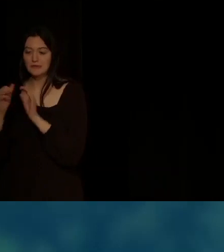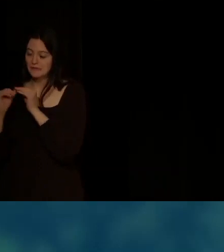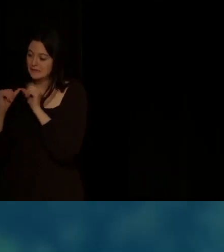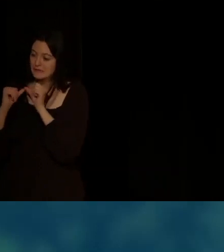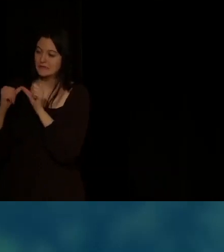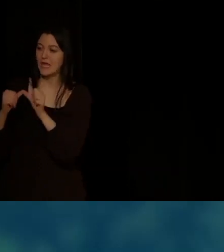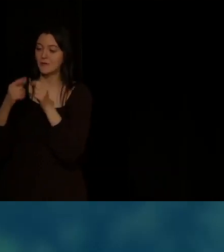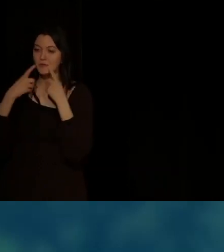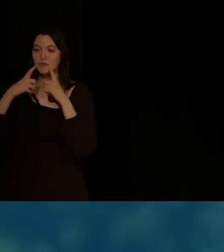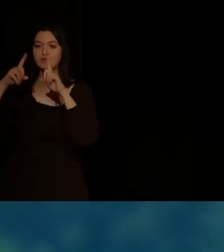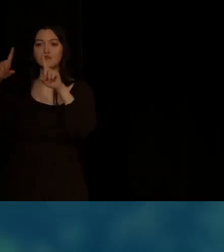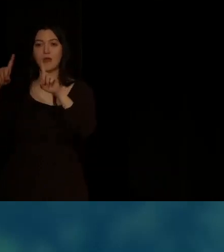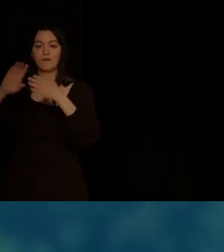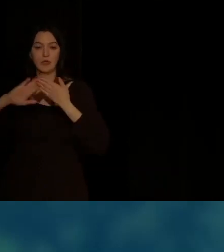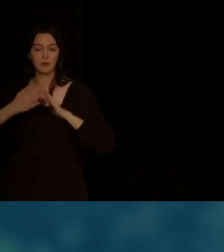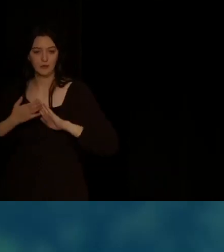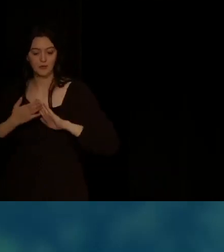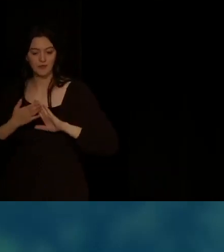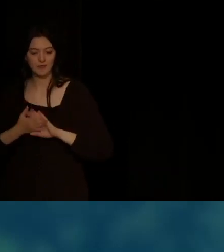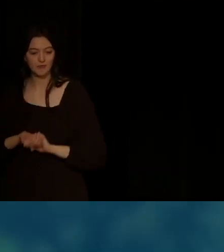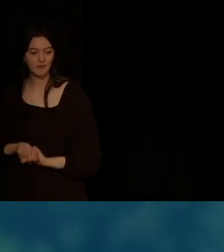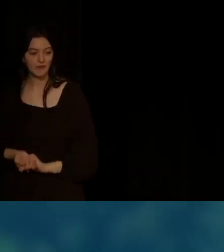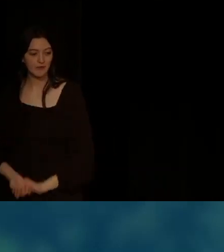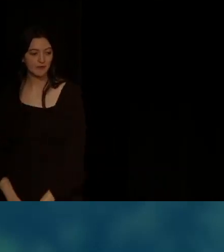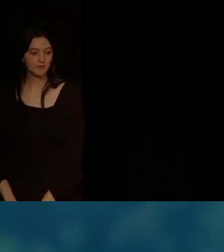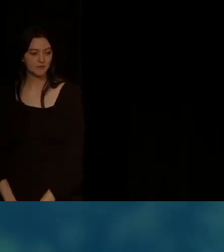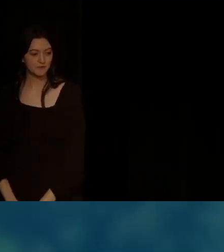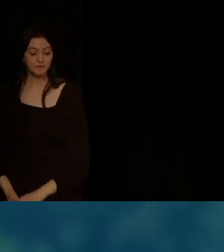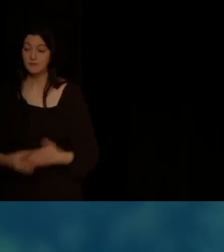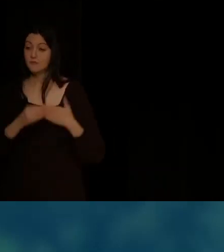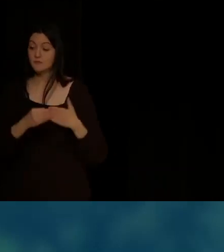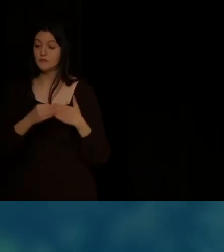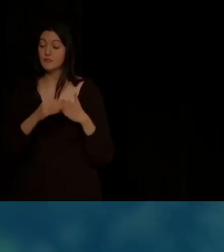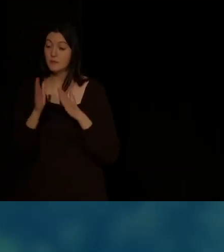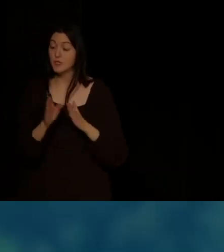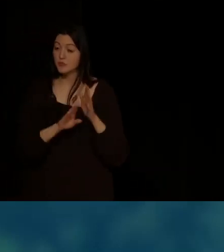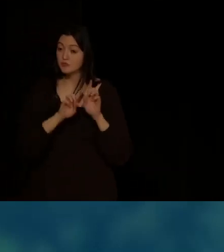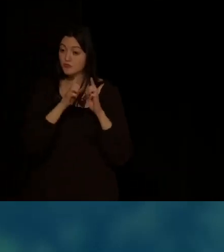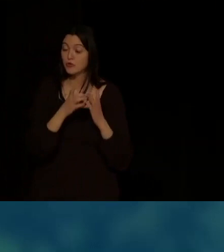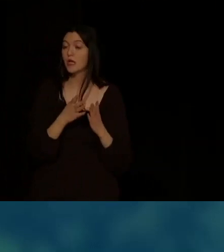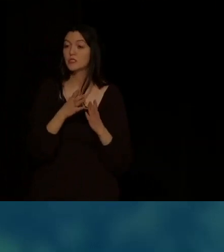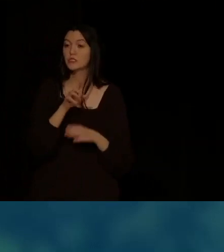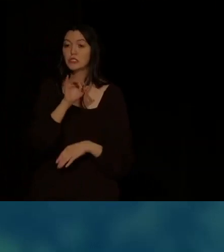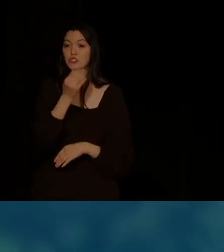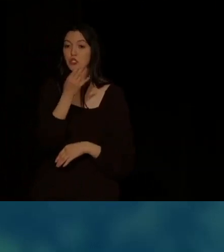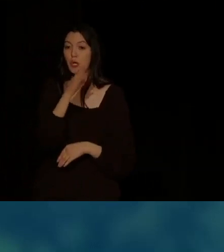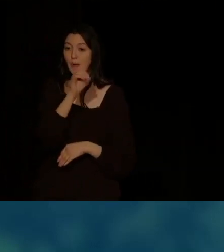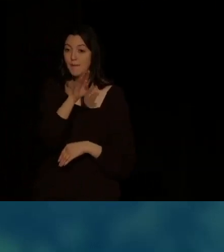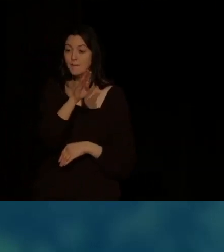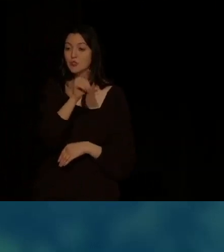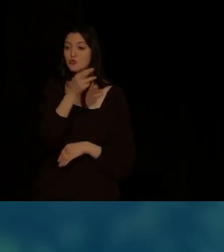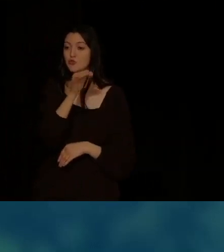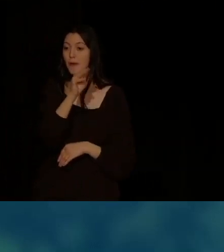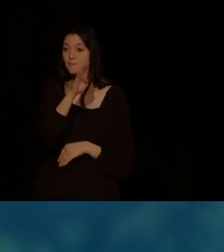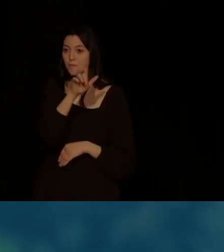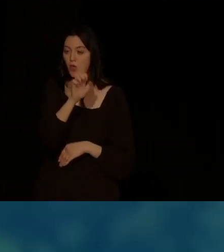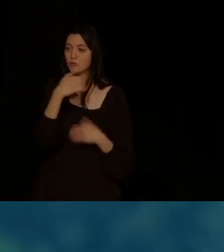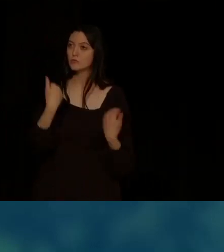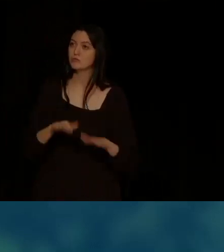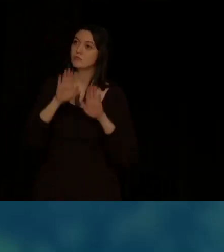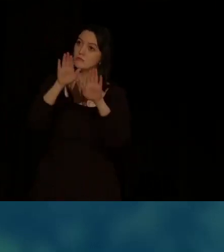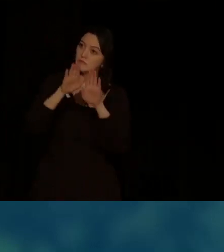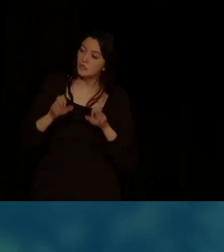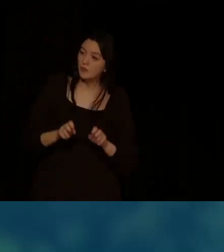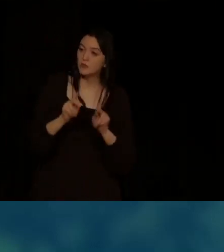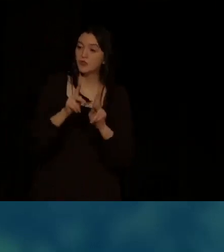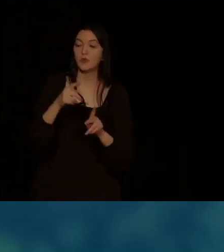and thriving community. Led by Planning Director Jacob Trimble and his team, we have an immense opportunity with